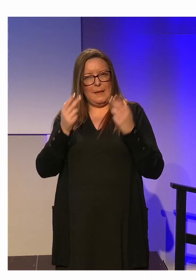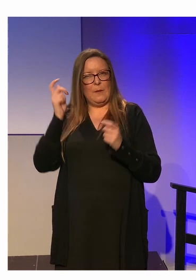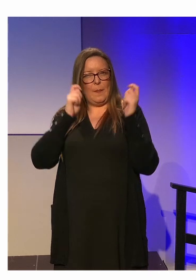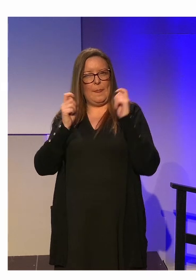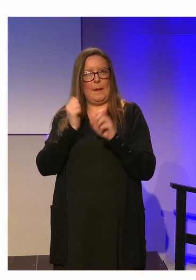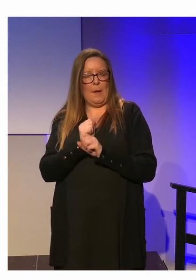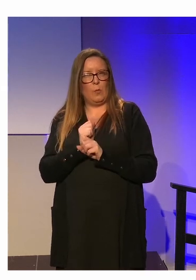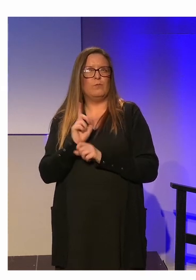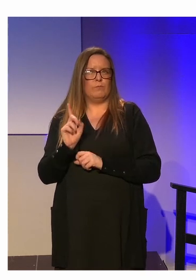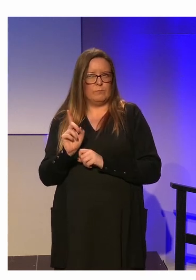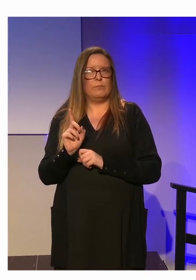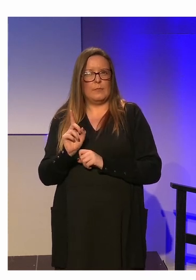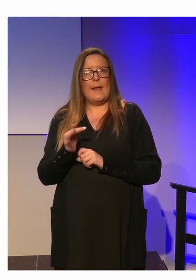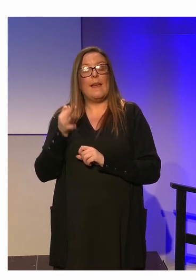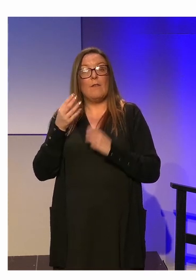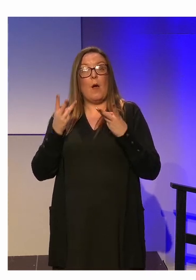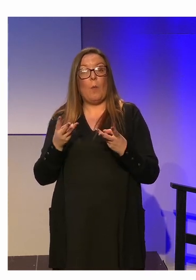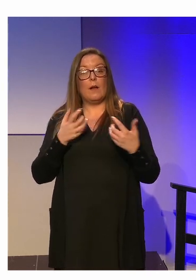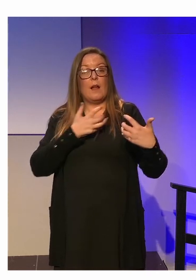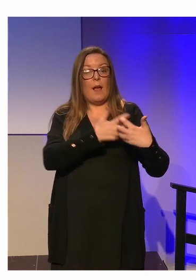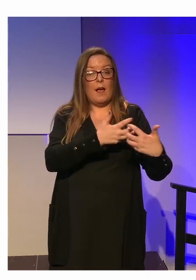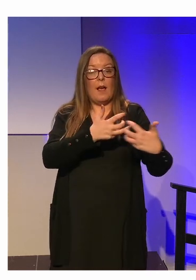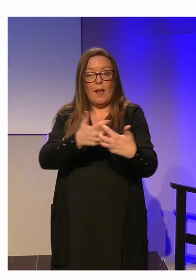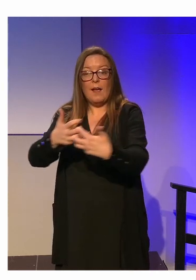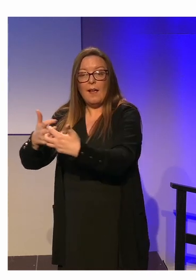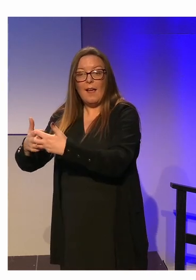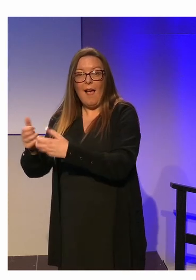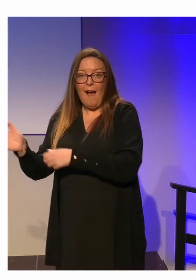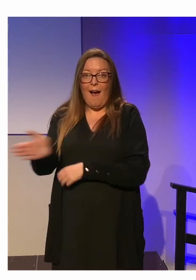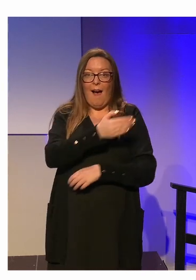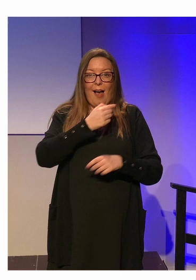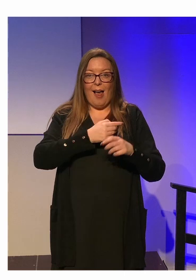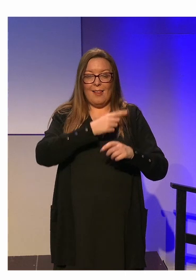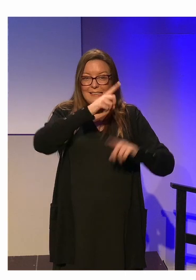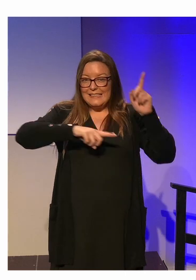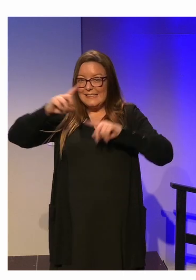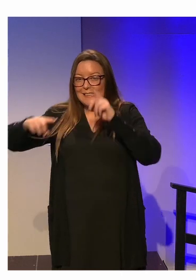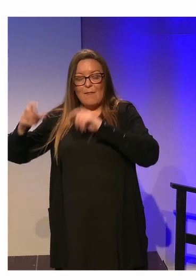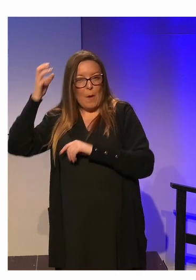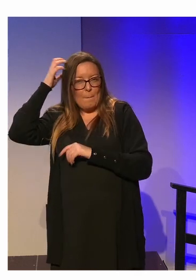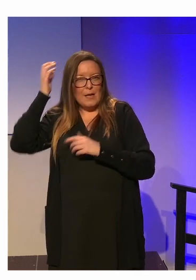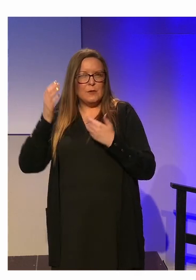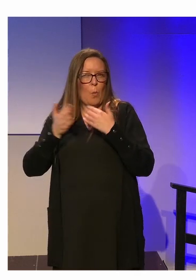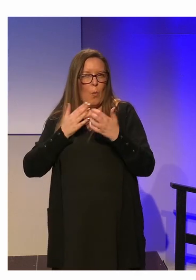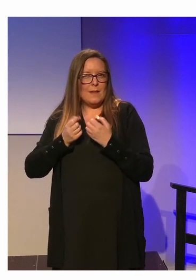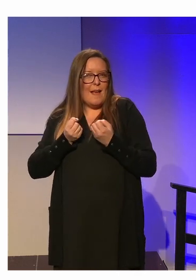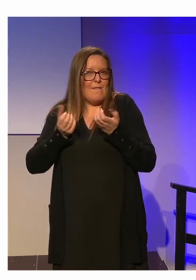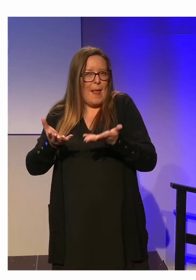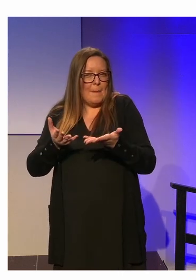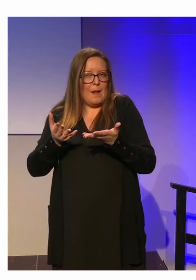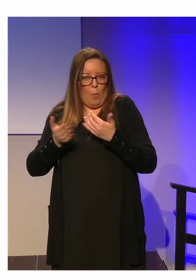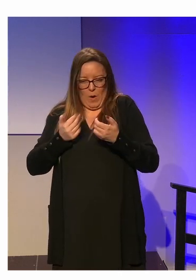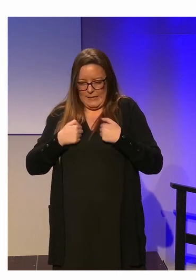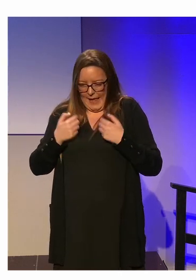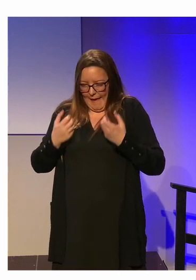if I want to reach all of those different brains, what is available to me to manipulate?